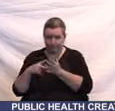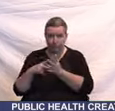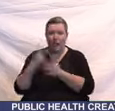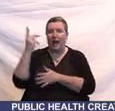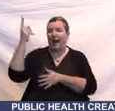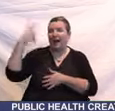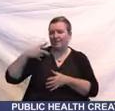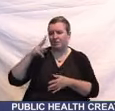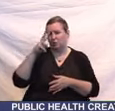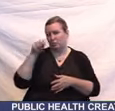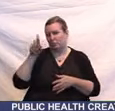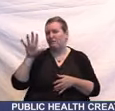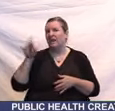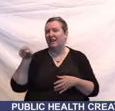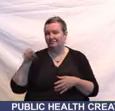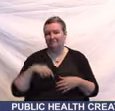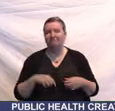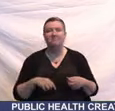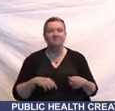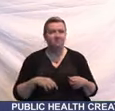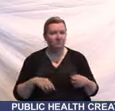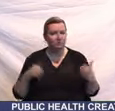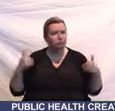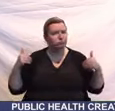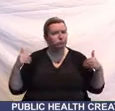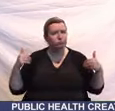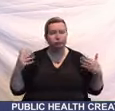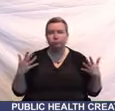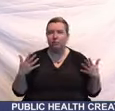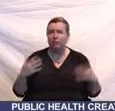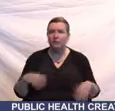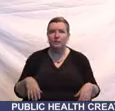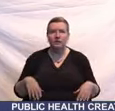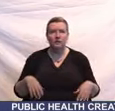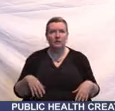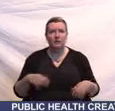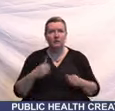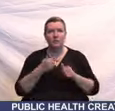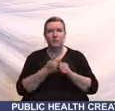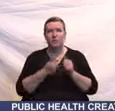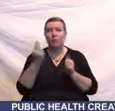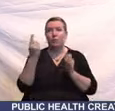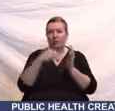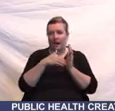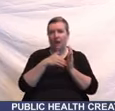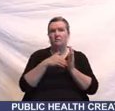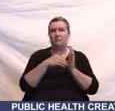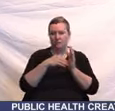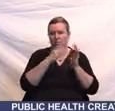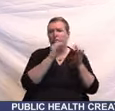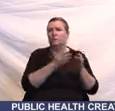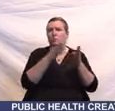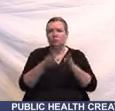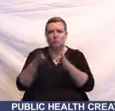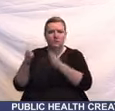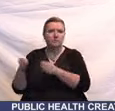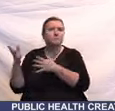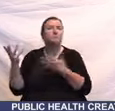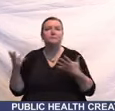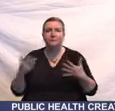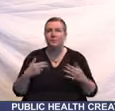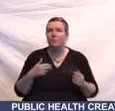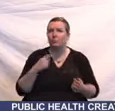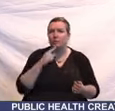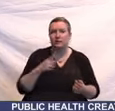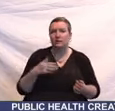1,000 individuals, and this pushes back, if you will, on the data